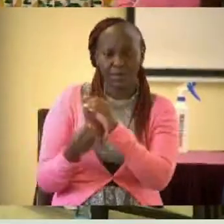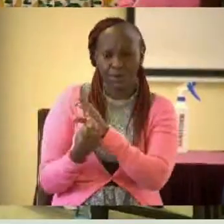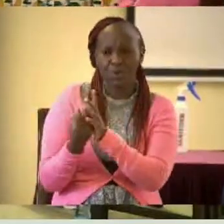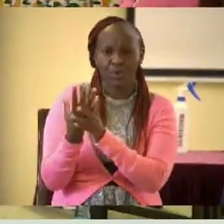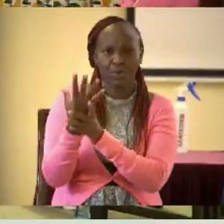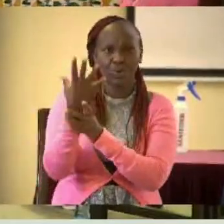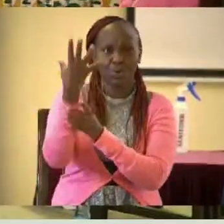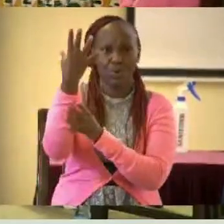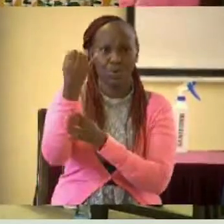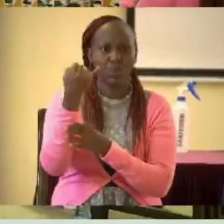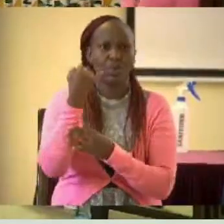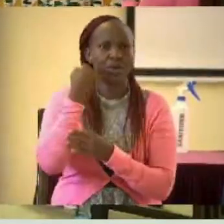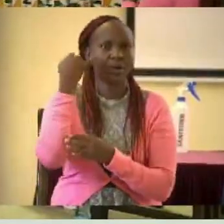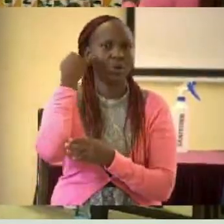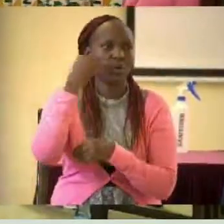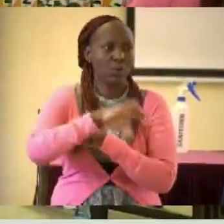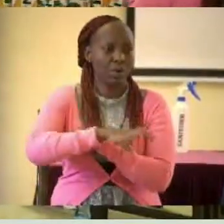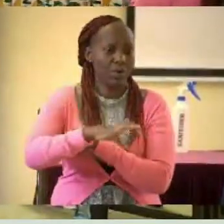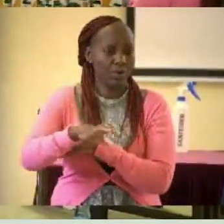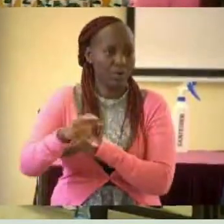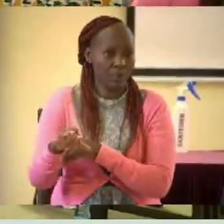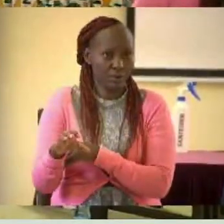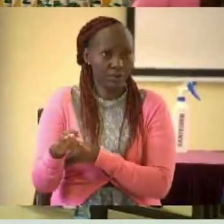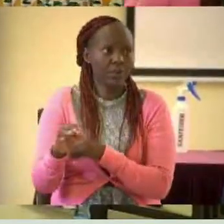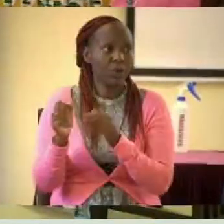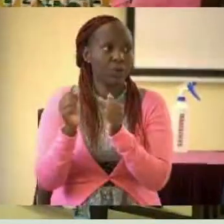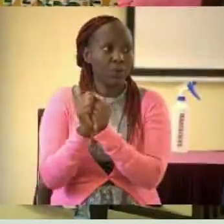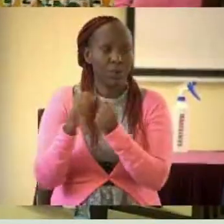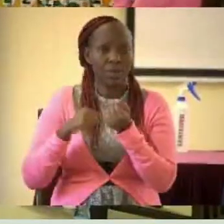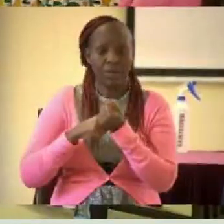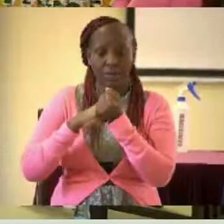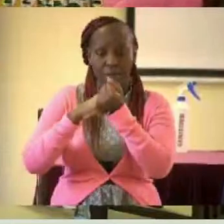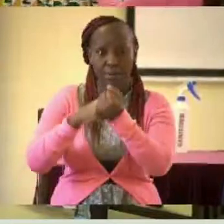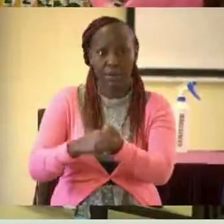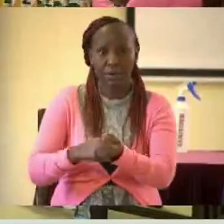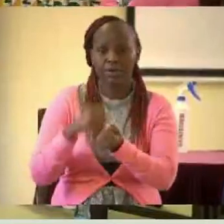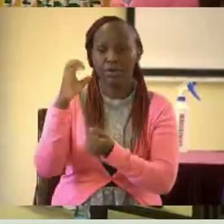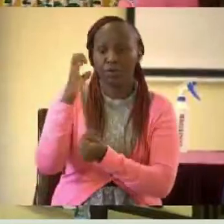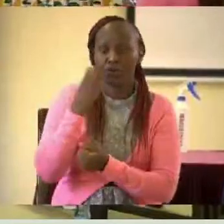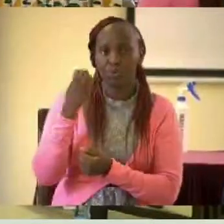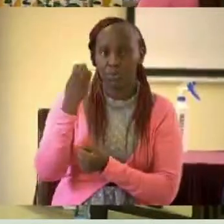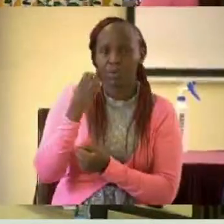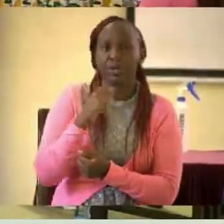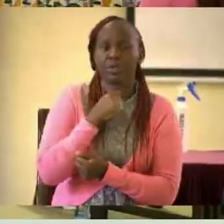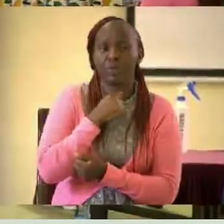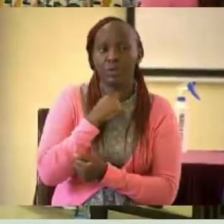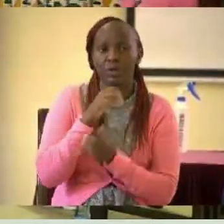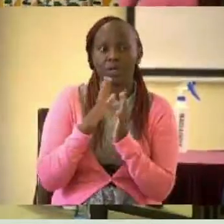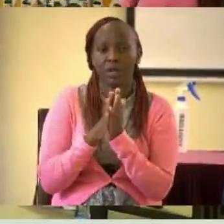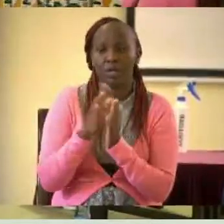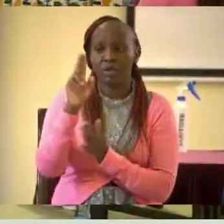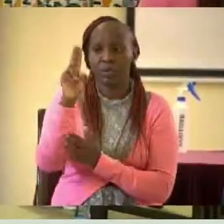within Nakuru County. With the support of European Union and United Nations Development